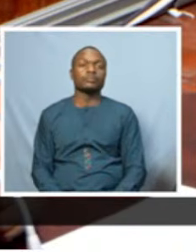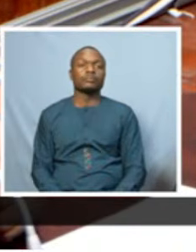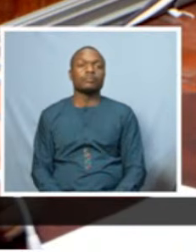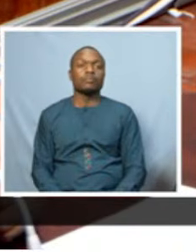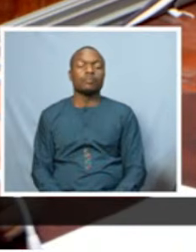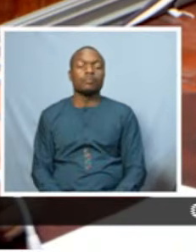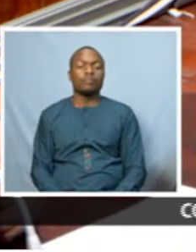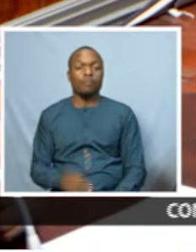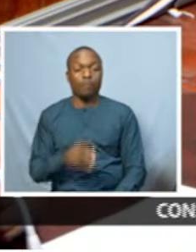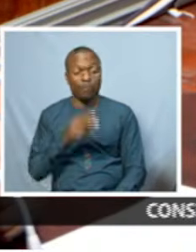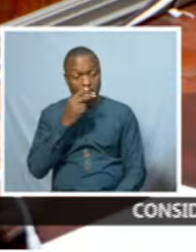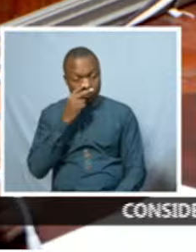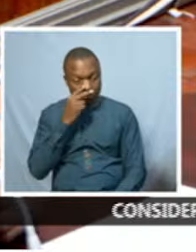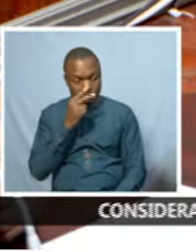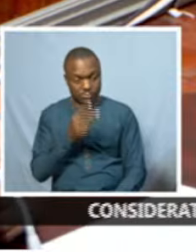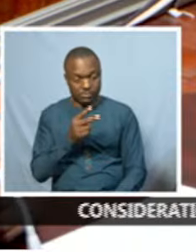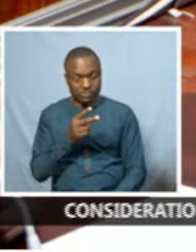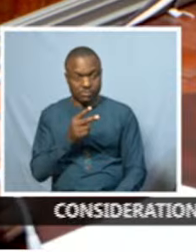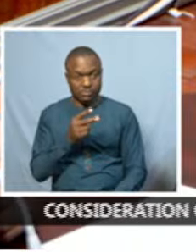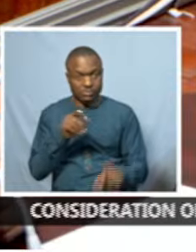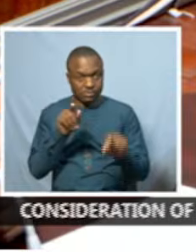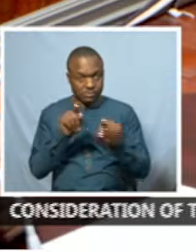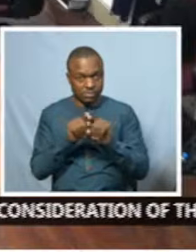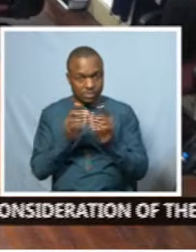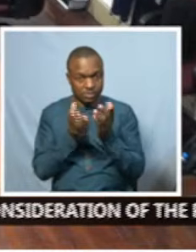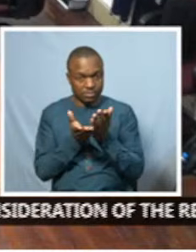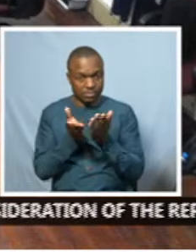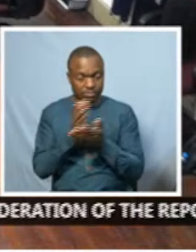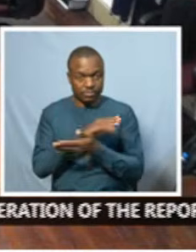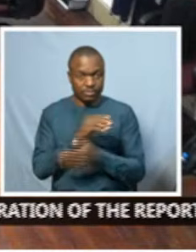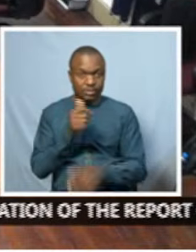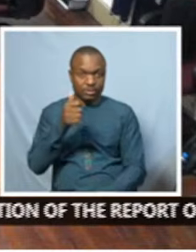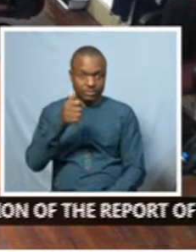When you go to, I think, the same page 10, Chair,